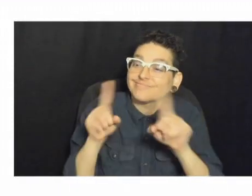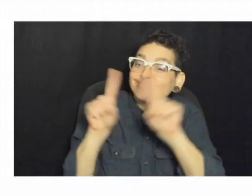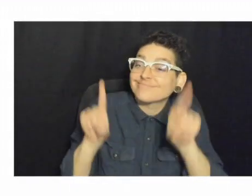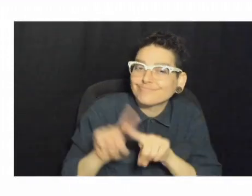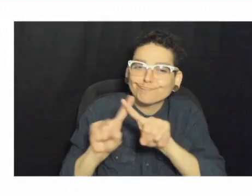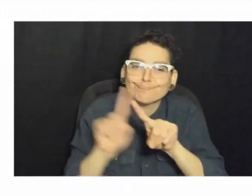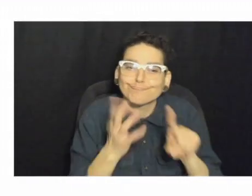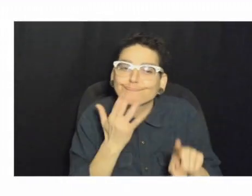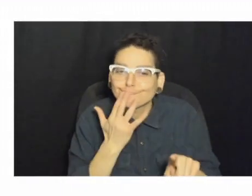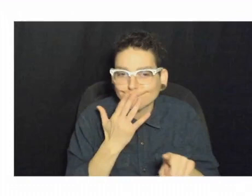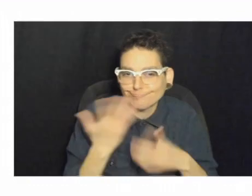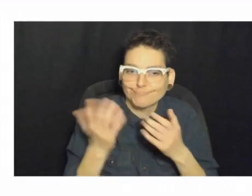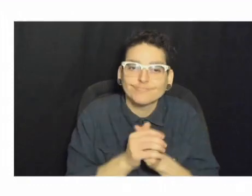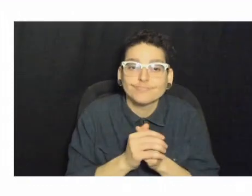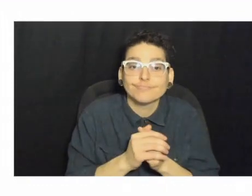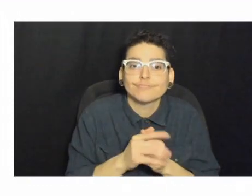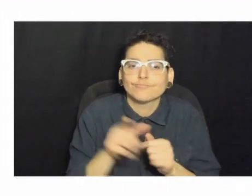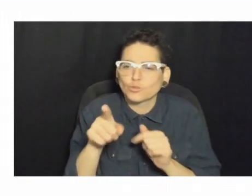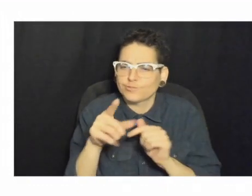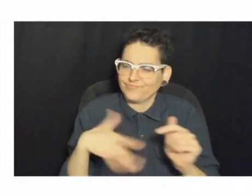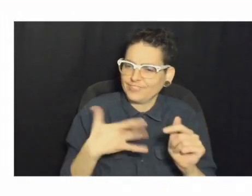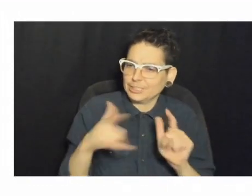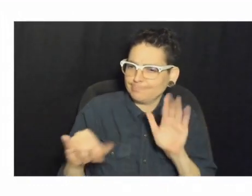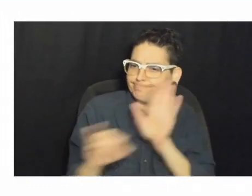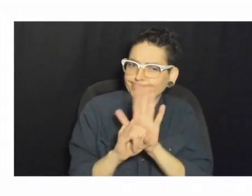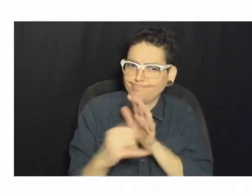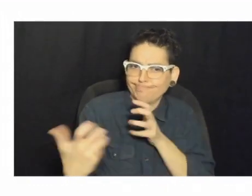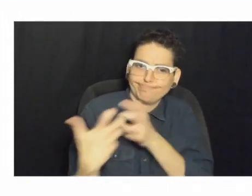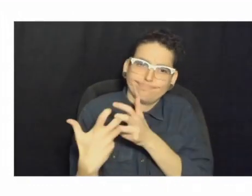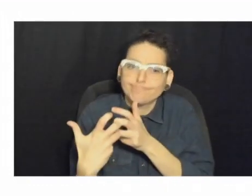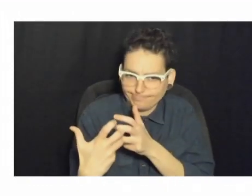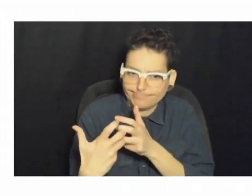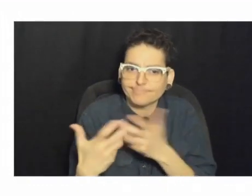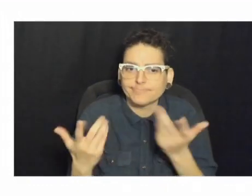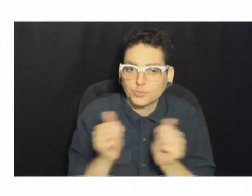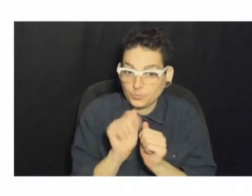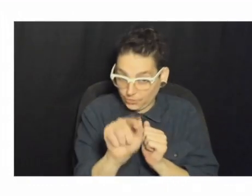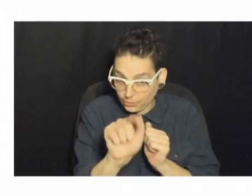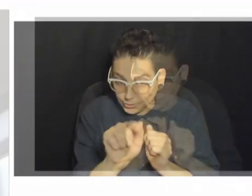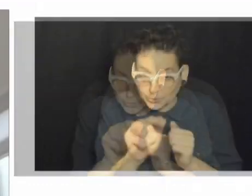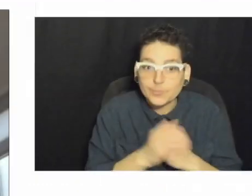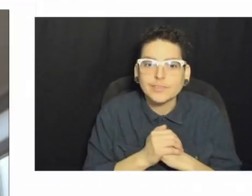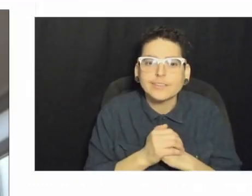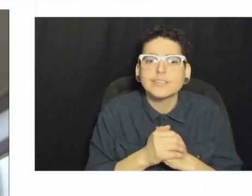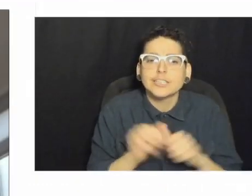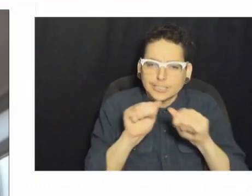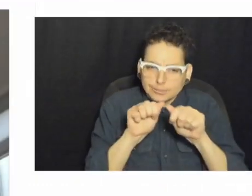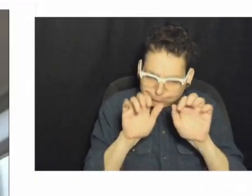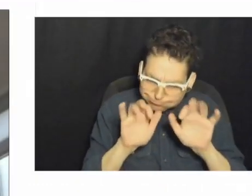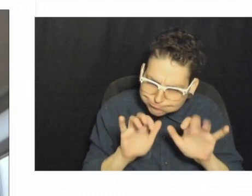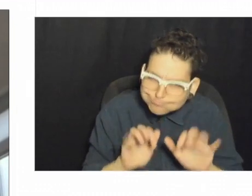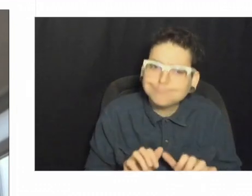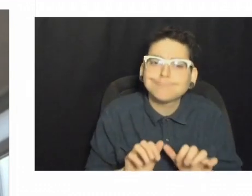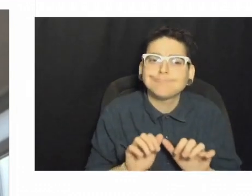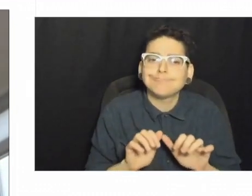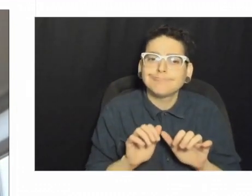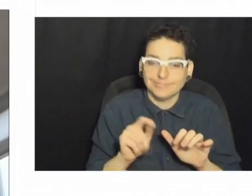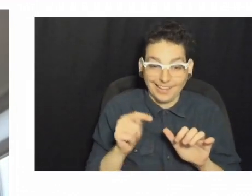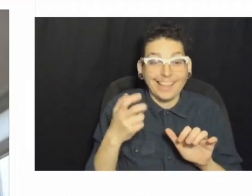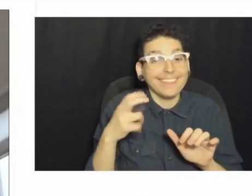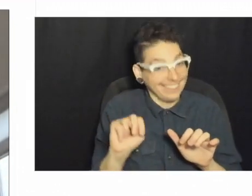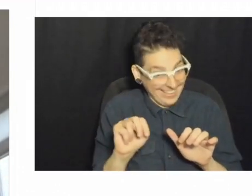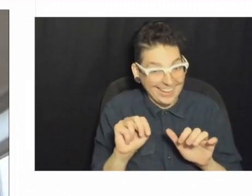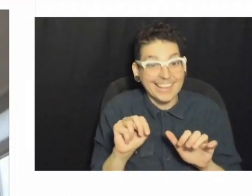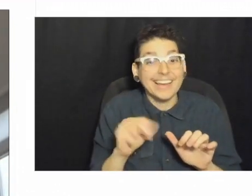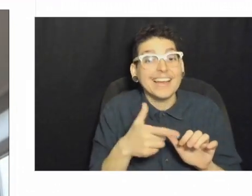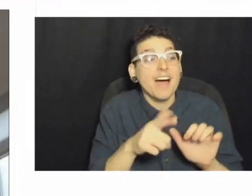identity over to underneath the questions and type right into it, and then click outside of the sticky when you're done